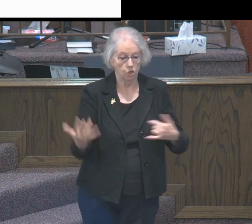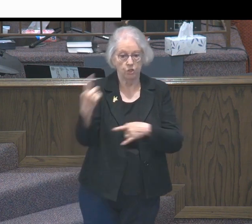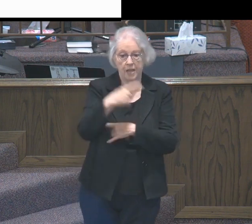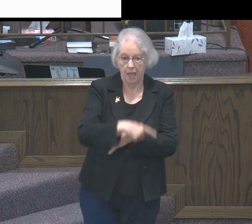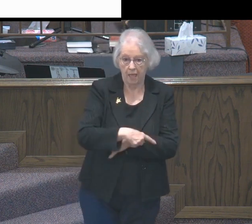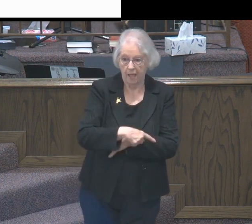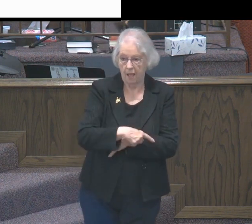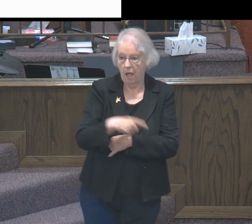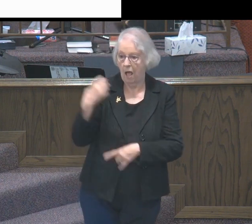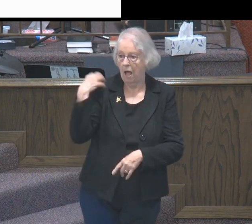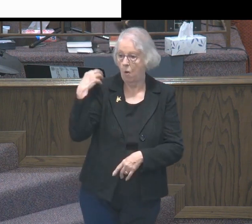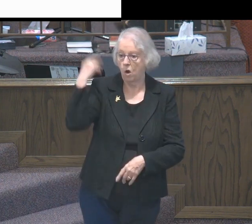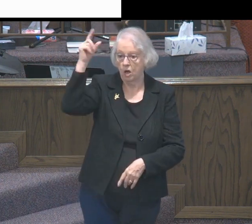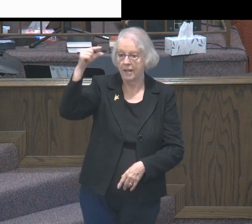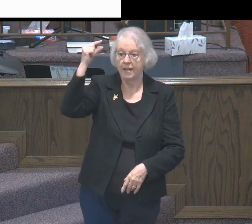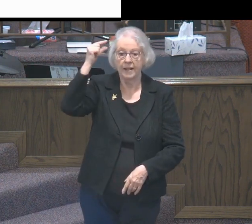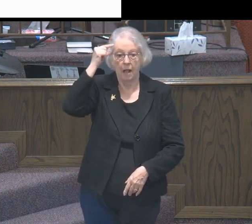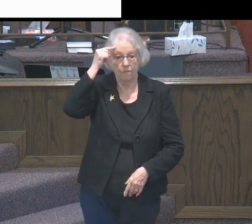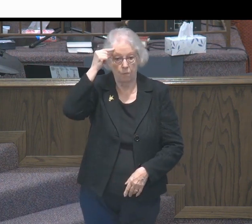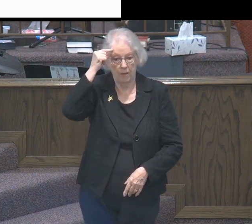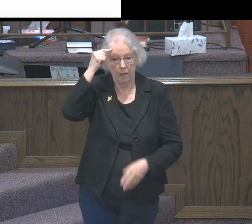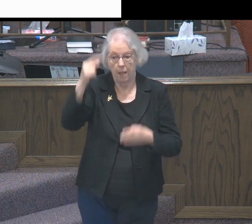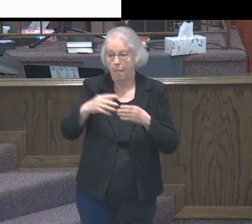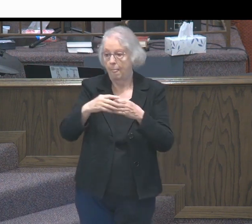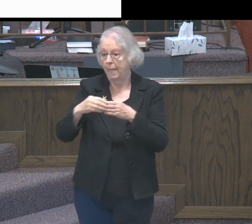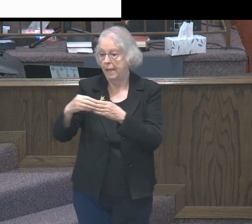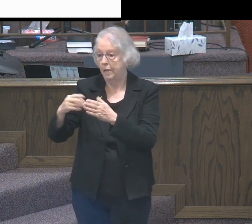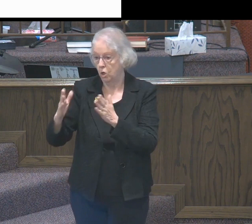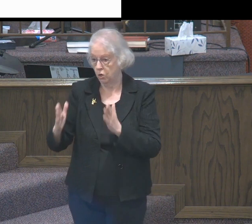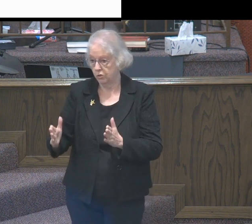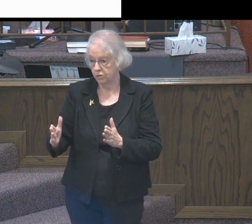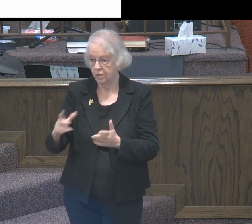not so bad anymore.